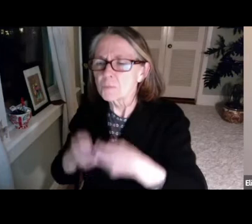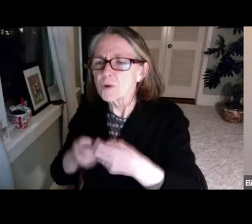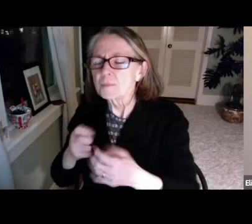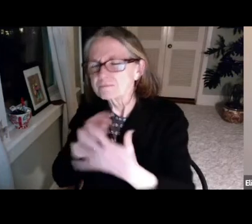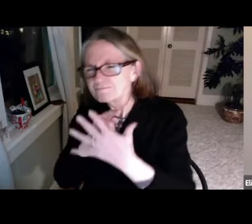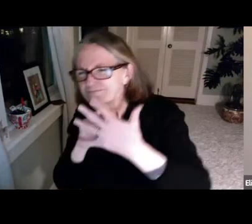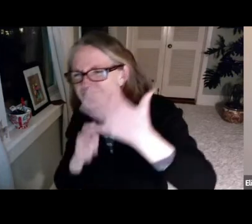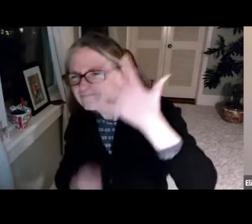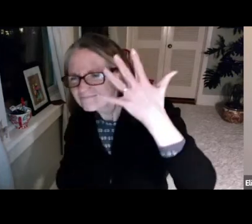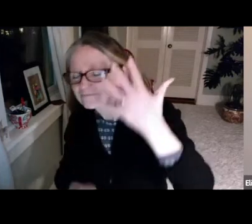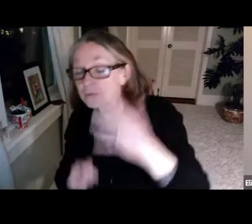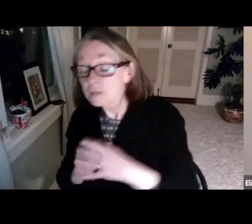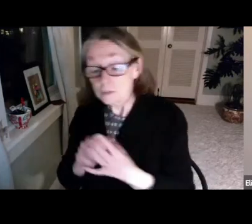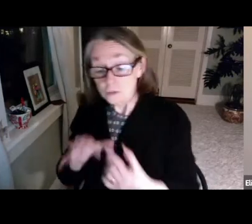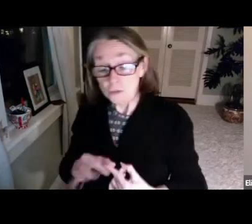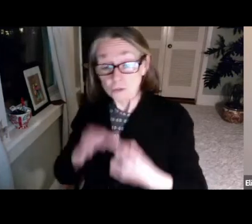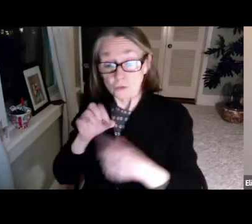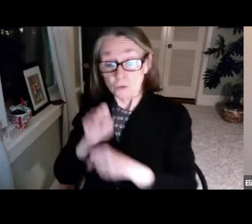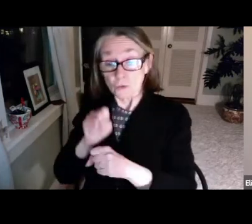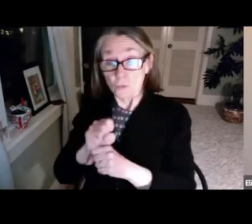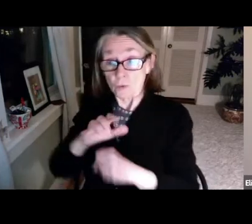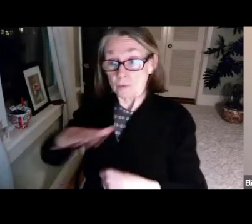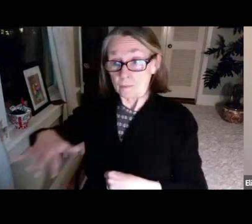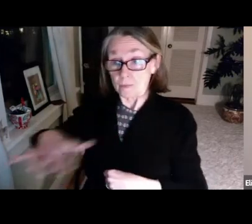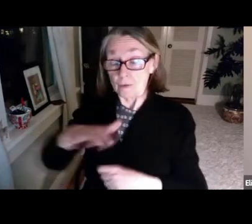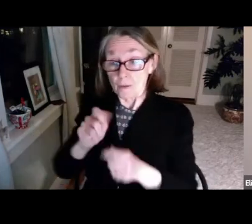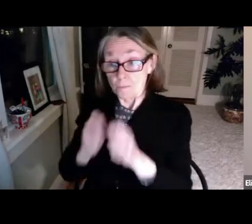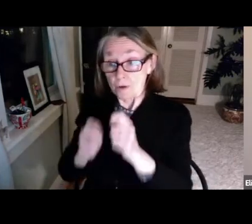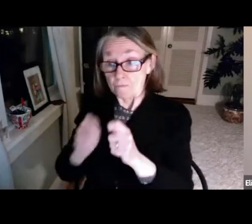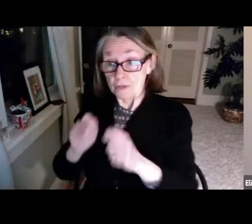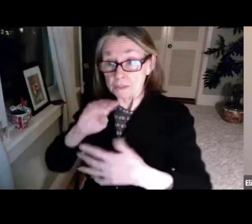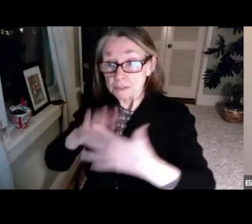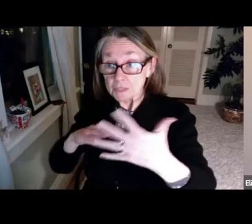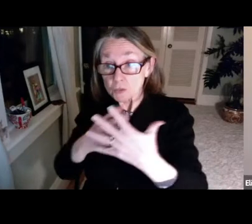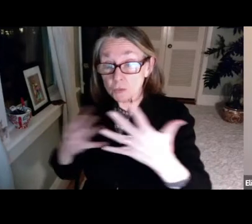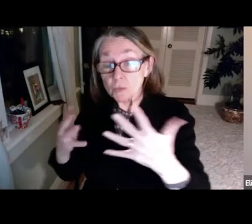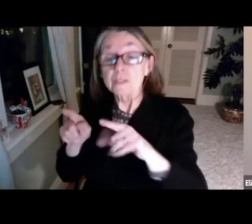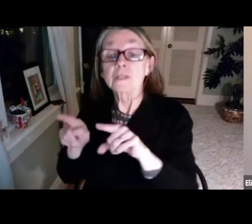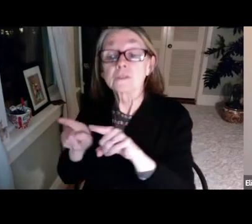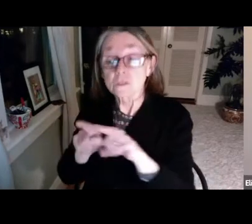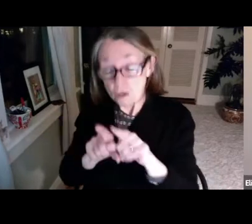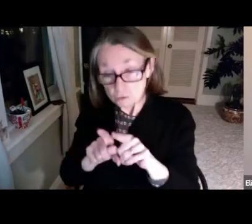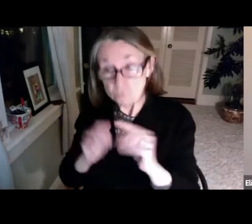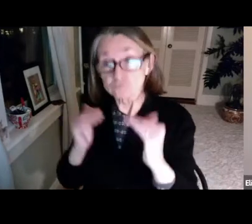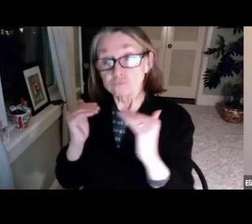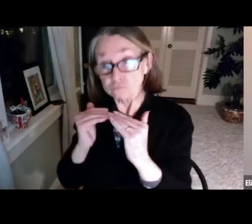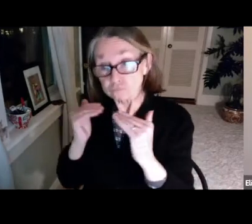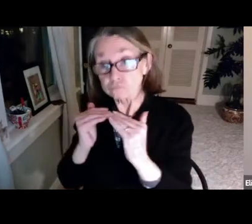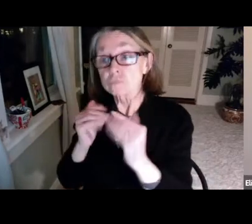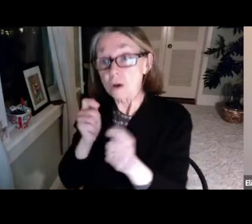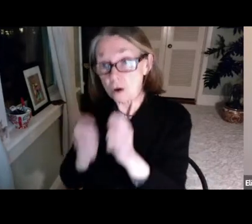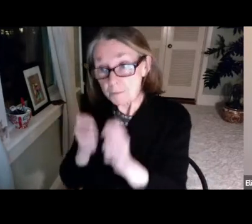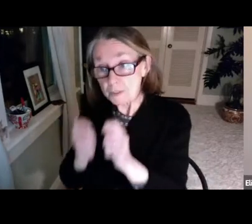In some work environments, also modifying your work schedule is also a reasonable accommodation. Some